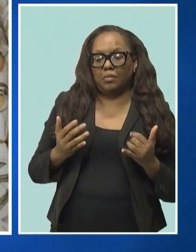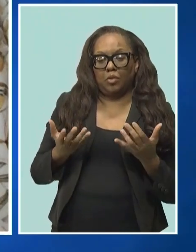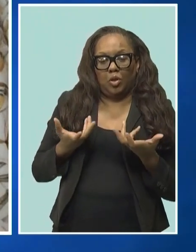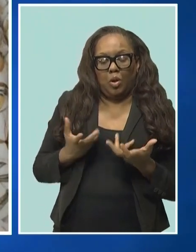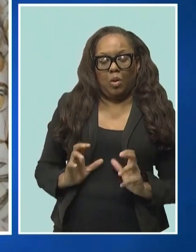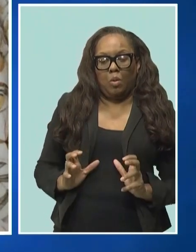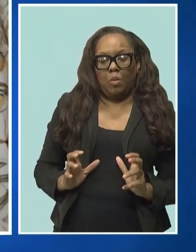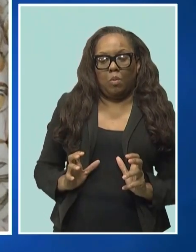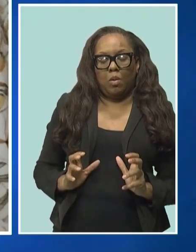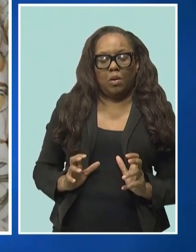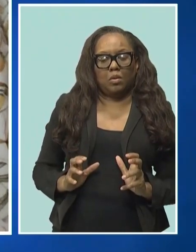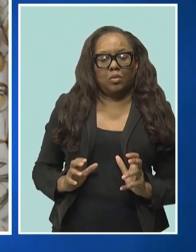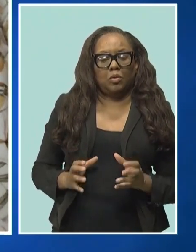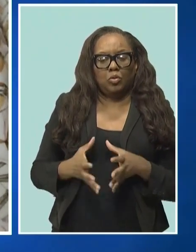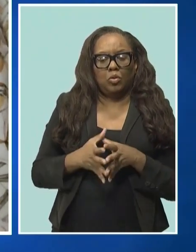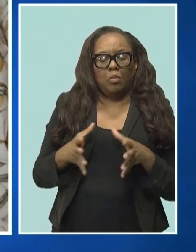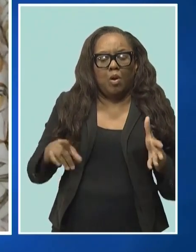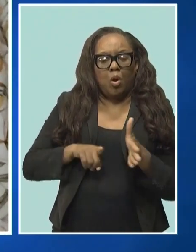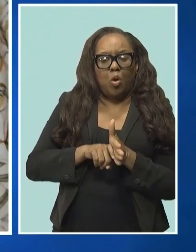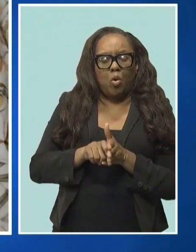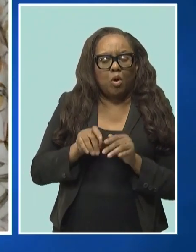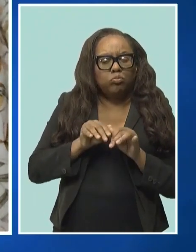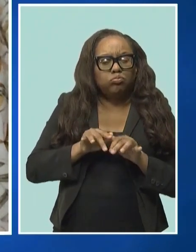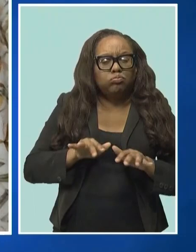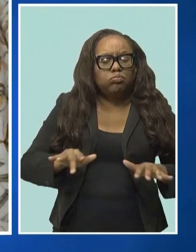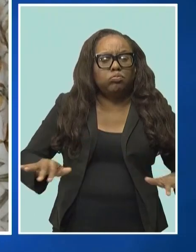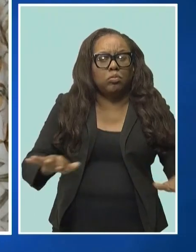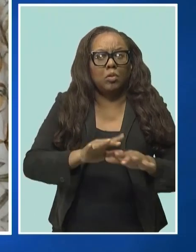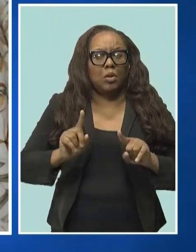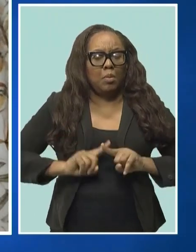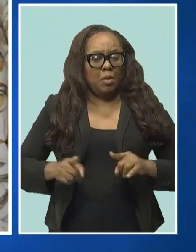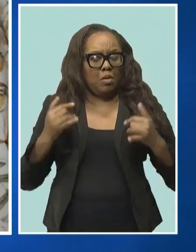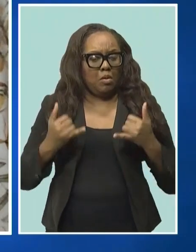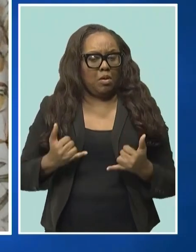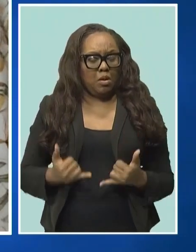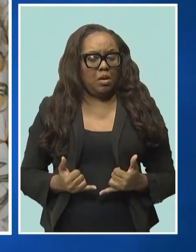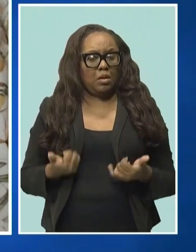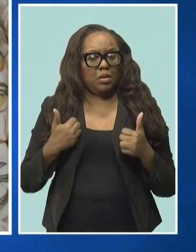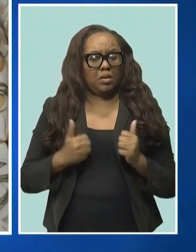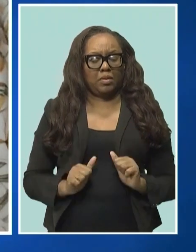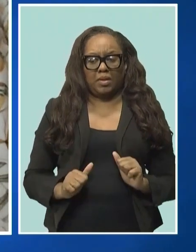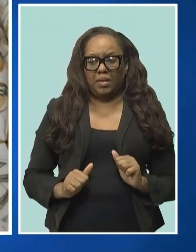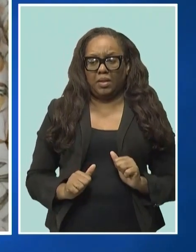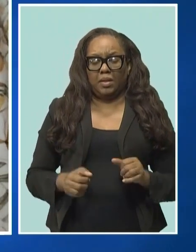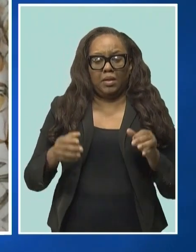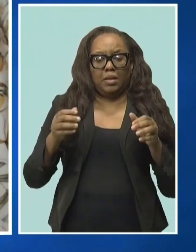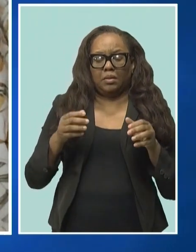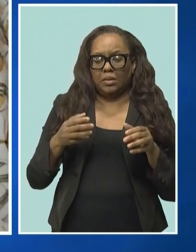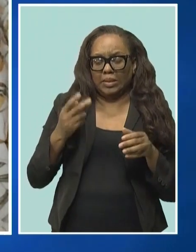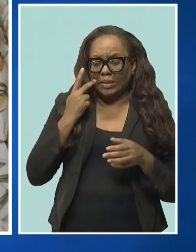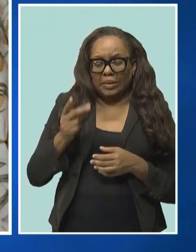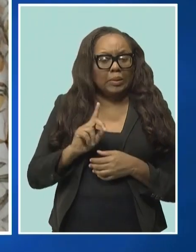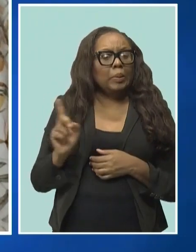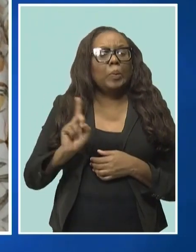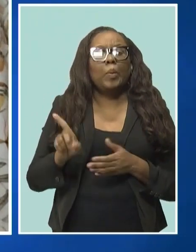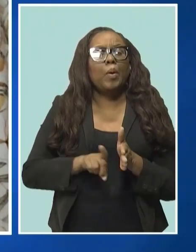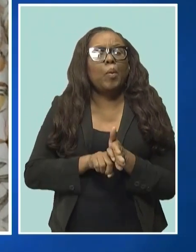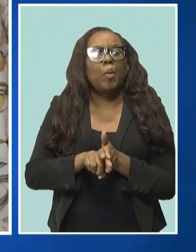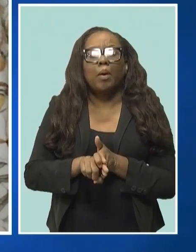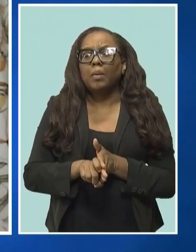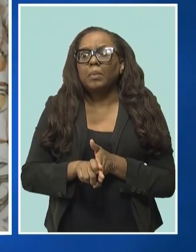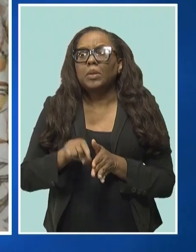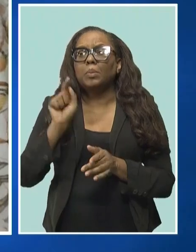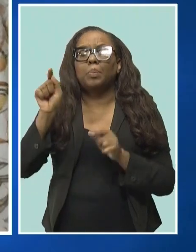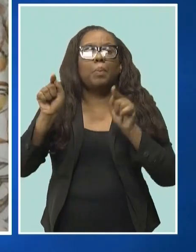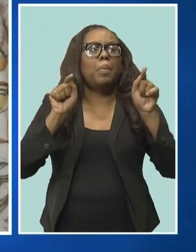which is what I have been focusing on, trying to just determine where the worms are on the island, and then moving forward from that